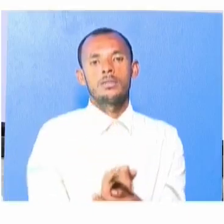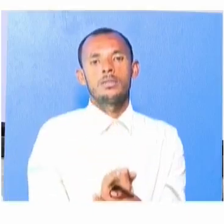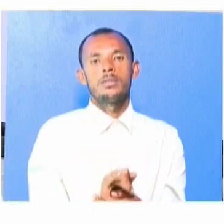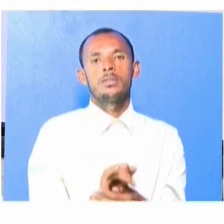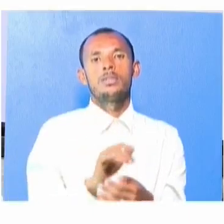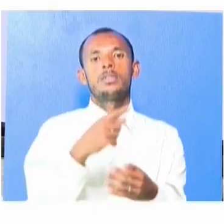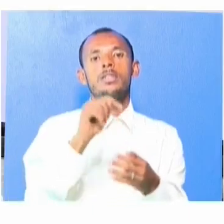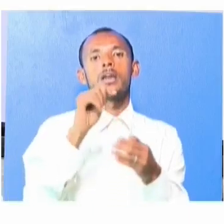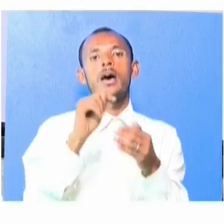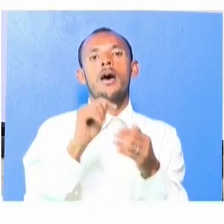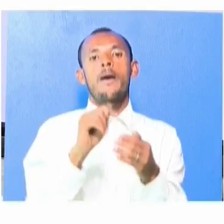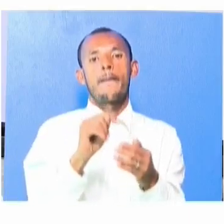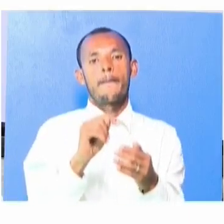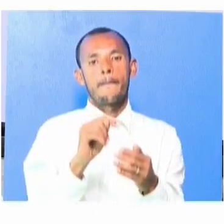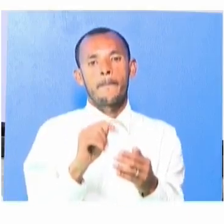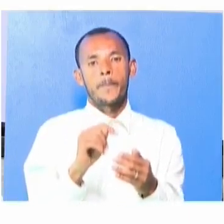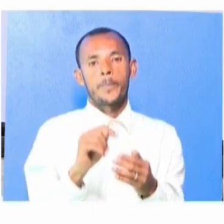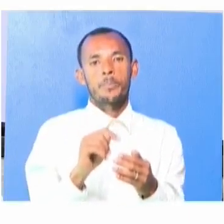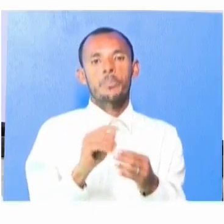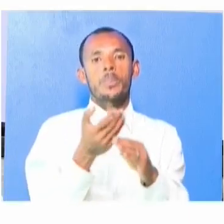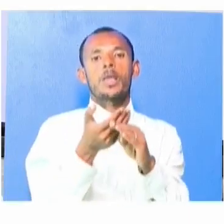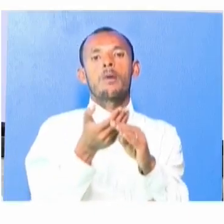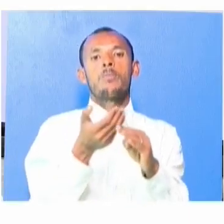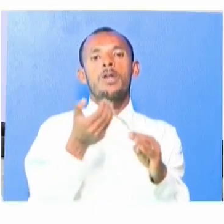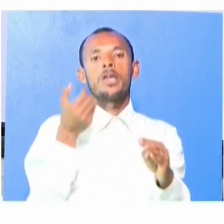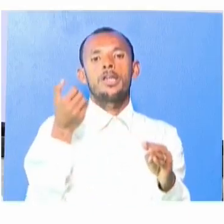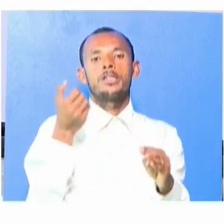the predecessor of